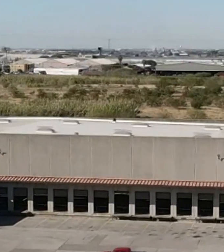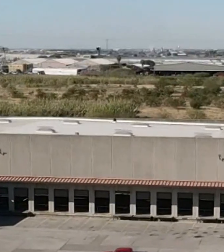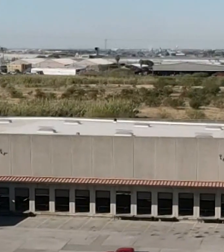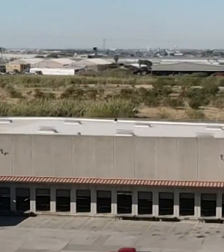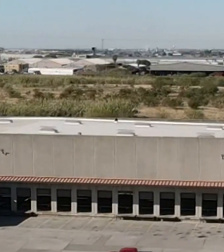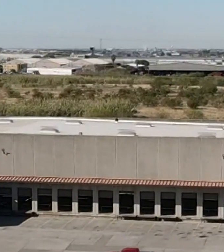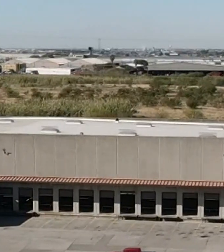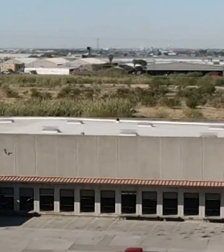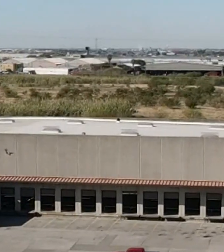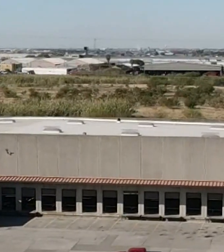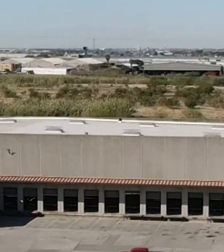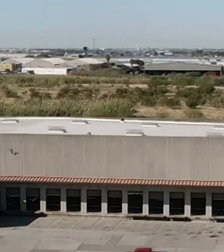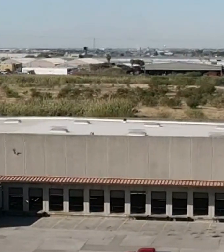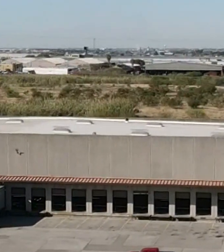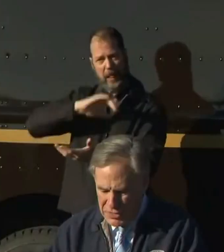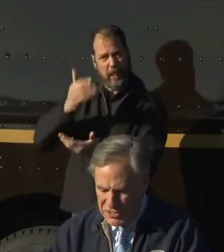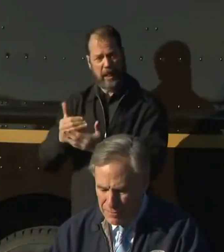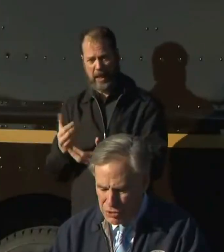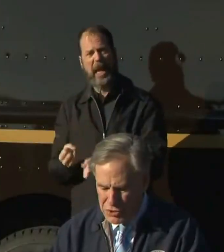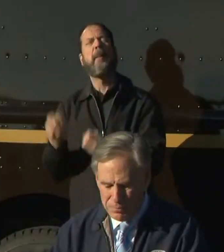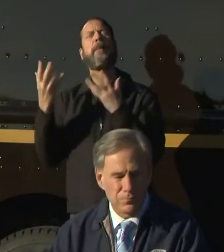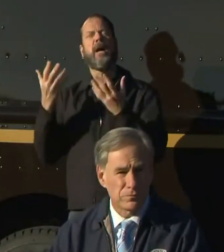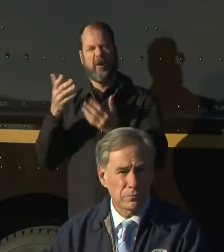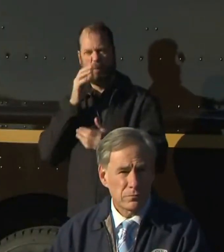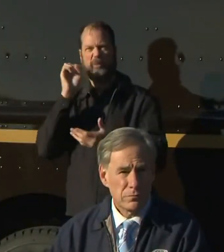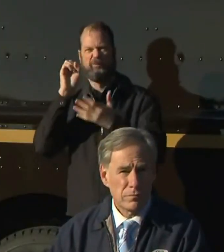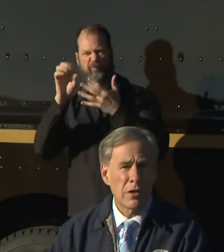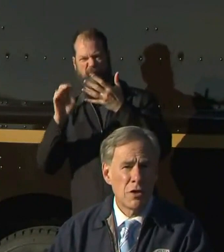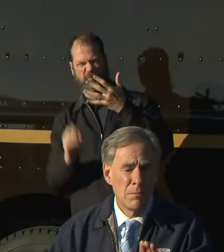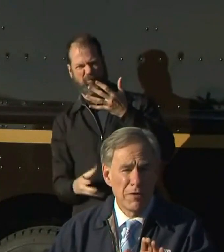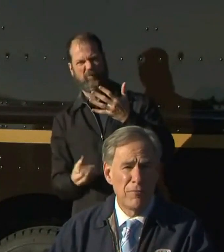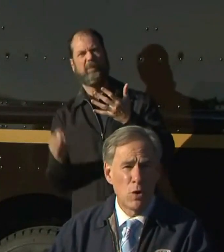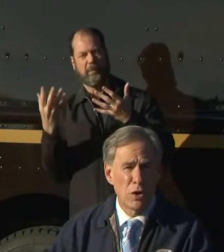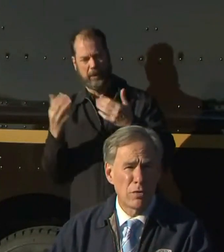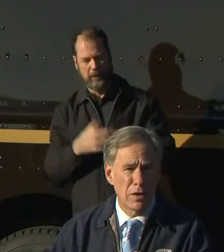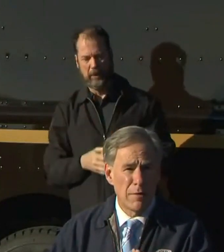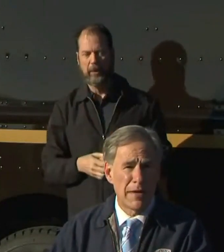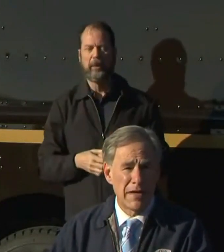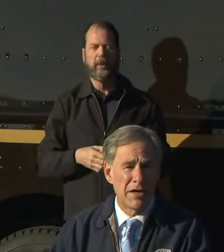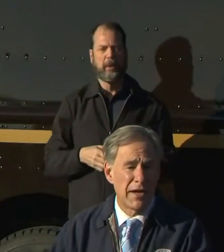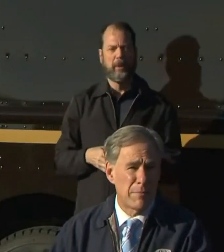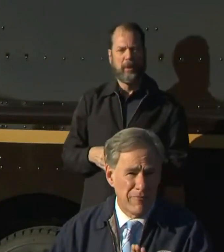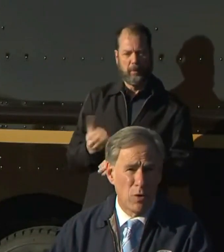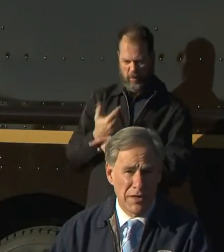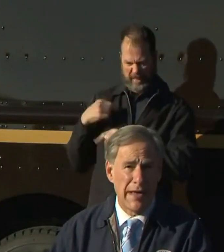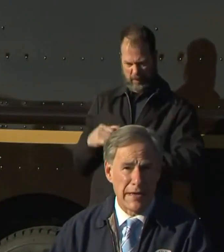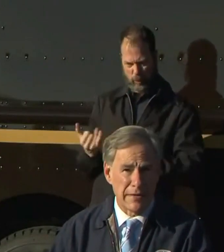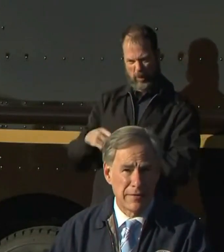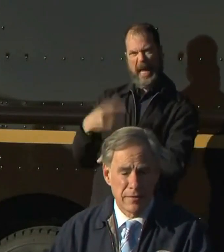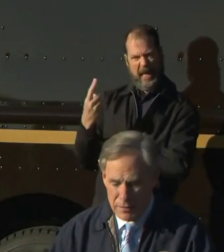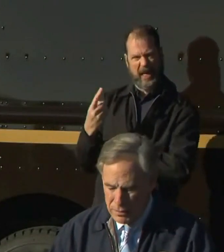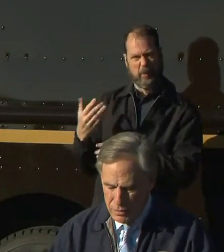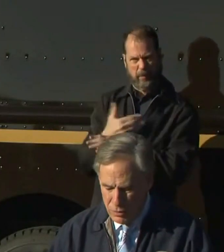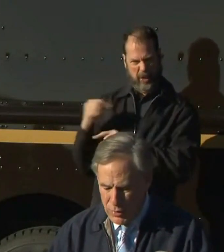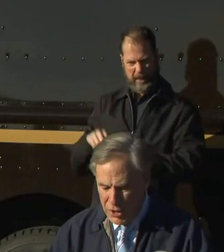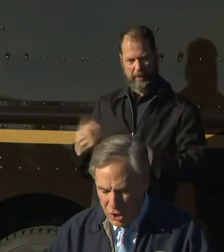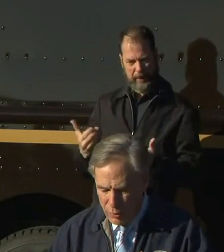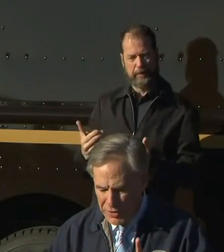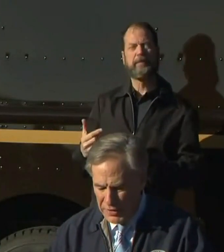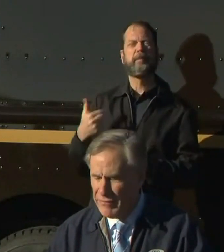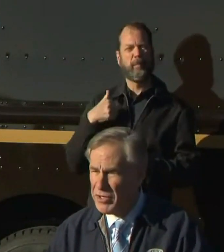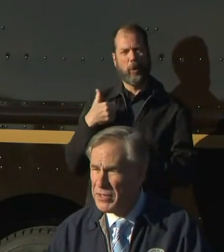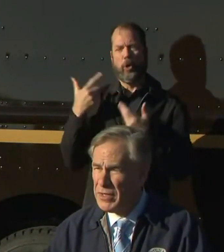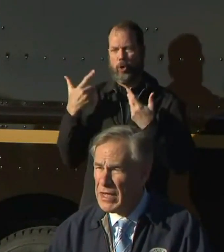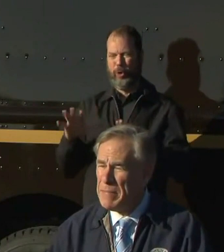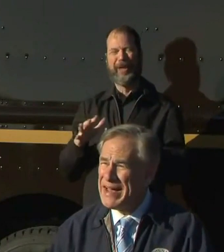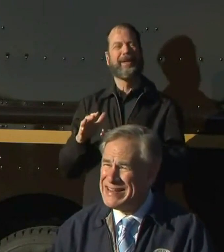vaccine where it needs to be. But then the governor got down to numbers. Big numbers. Before today, we had